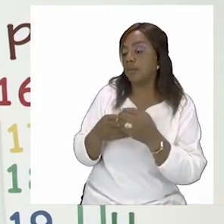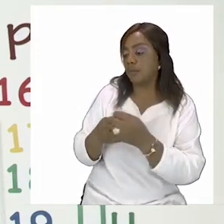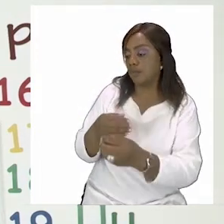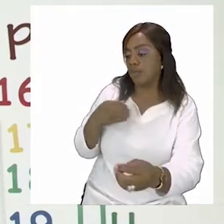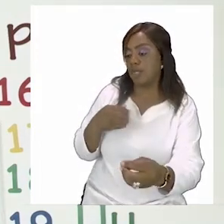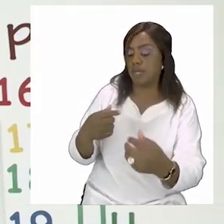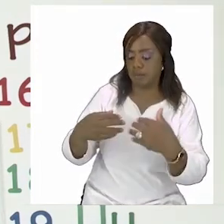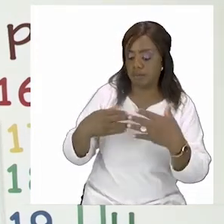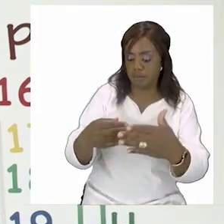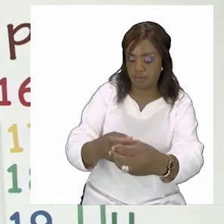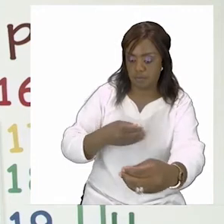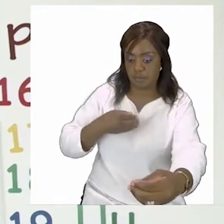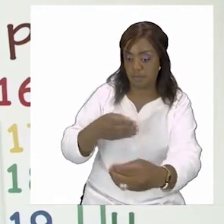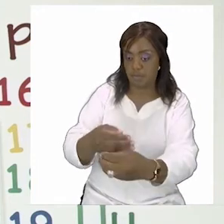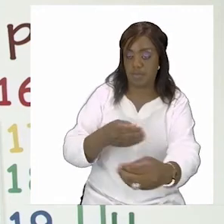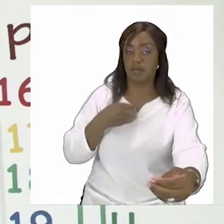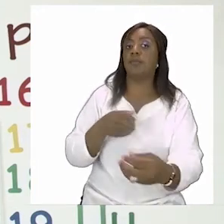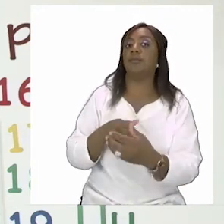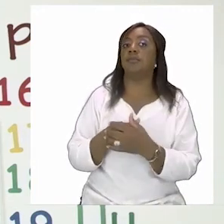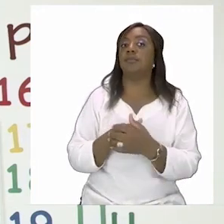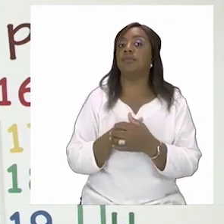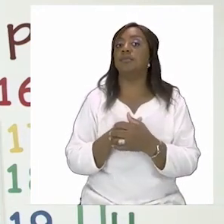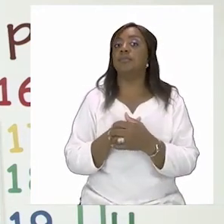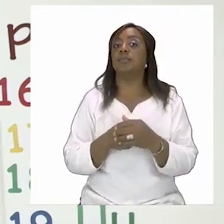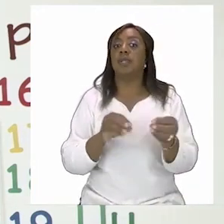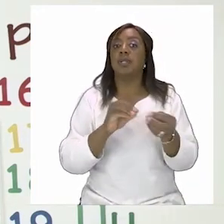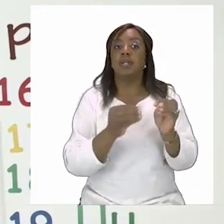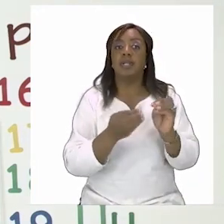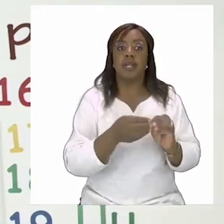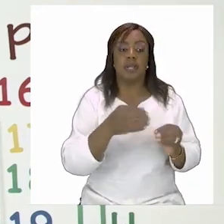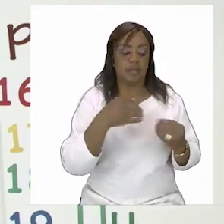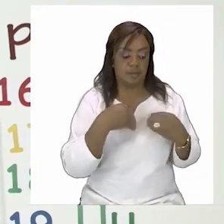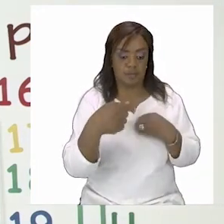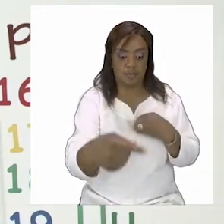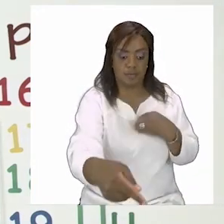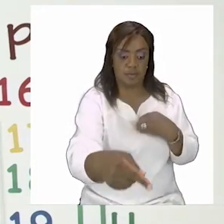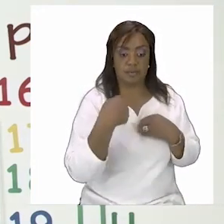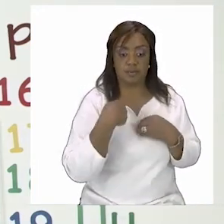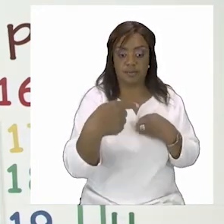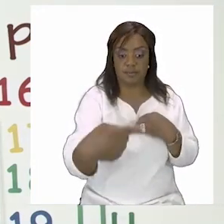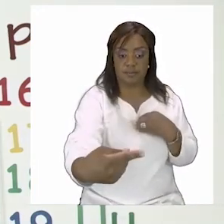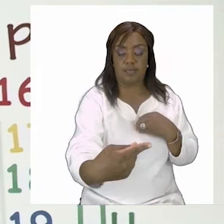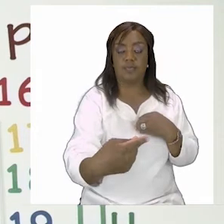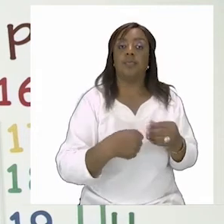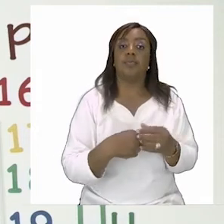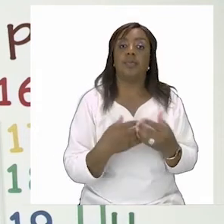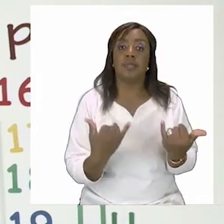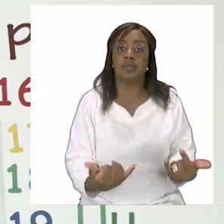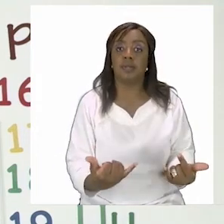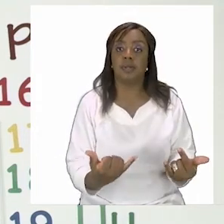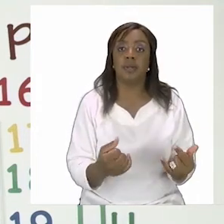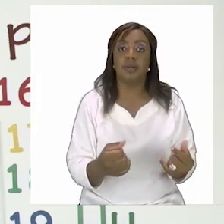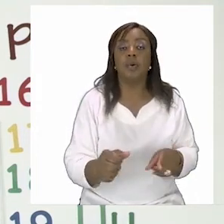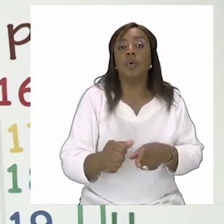front. So if I'm standing here, it is the number in front of me. So we are going to